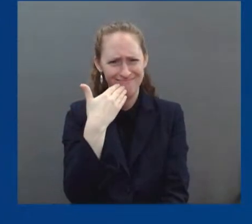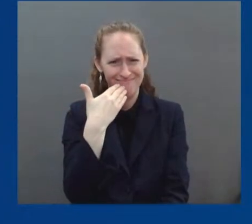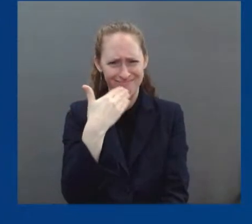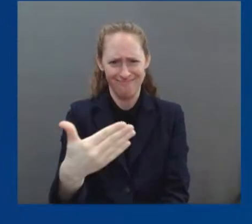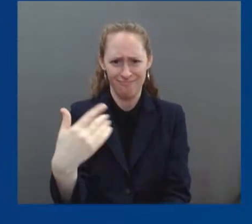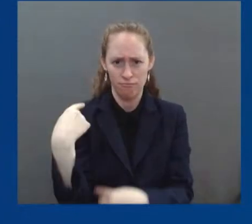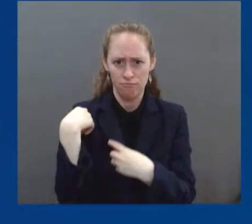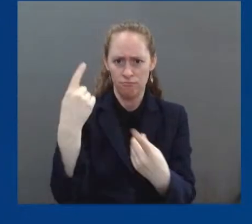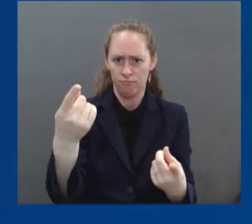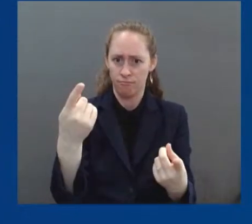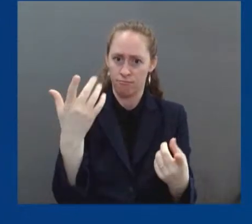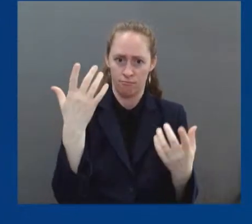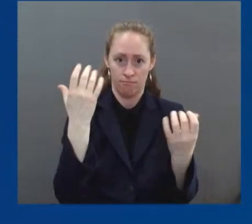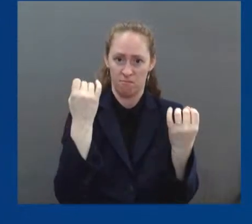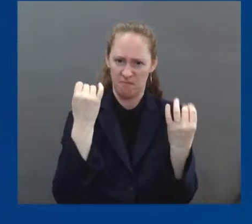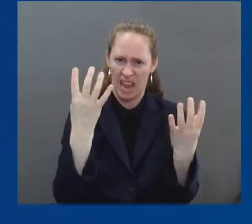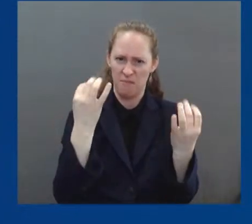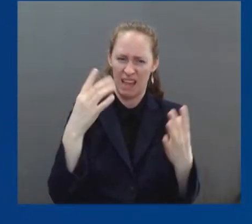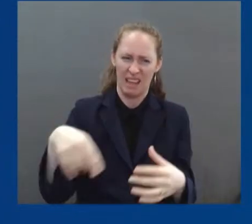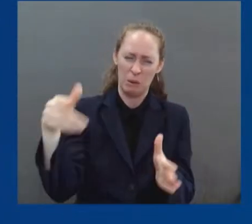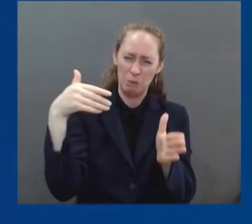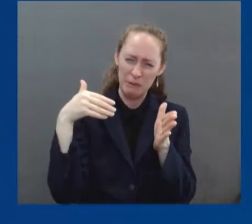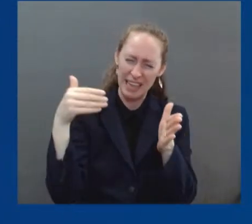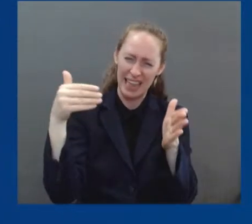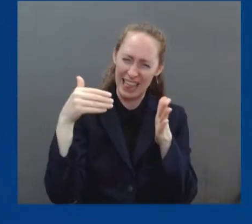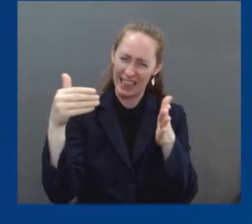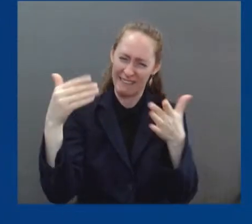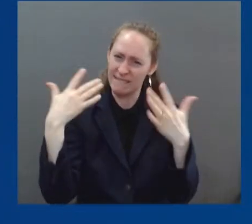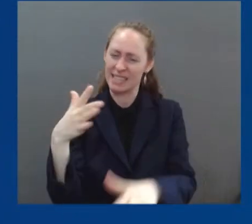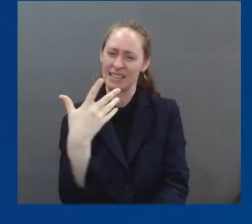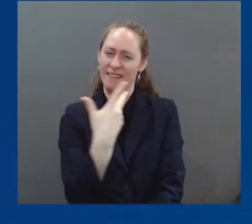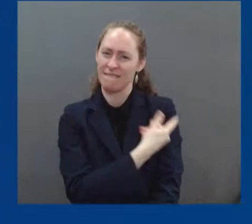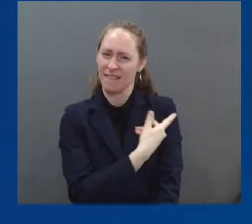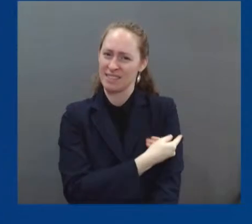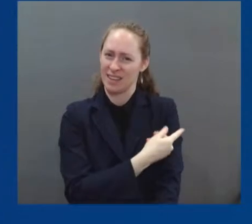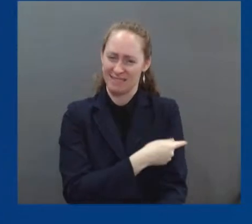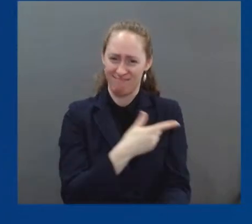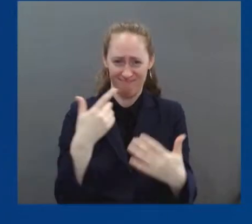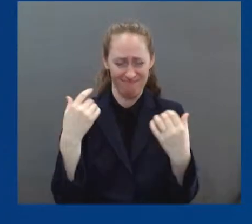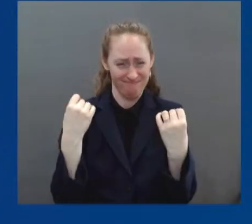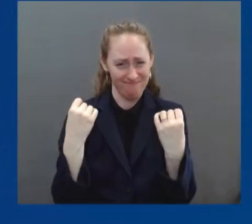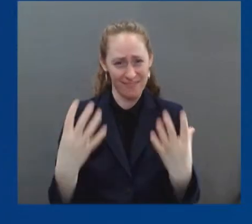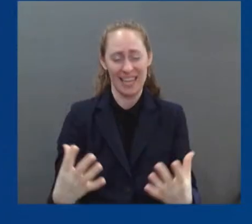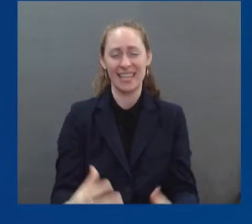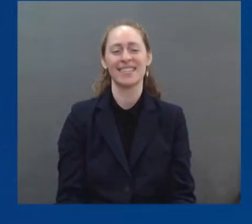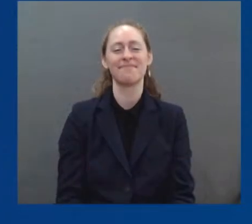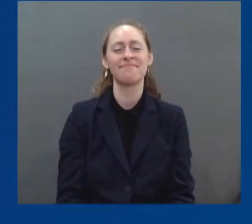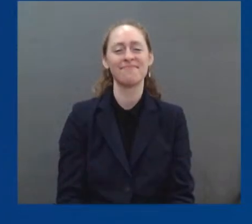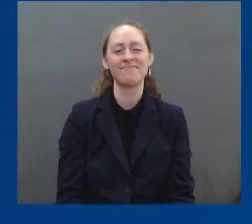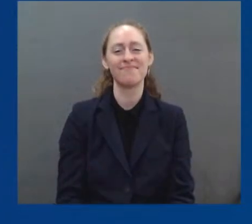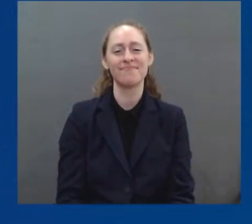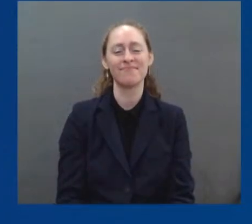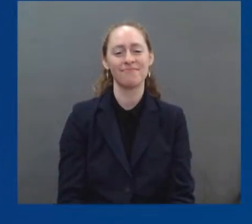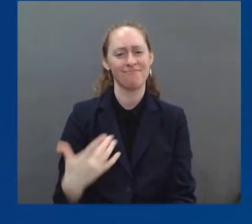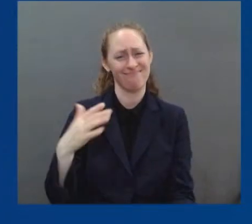boosted, a medicine cabinet full of highly effective treatments, and convenient